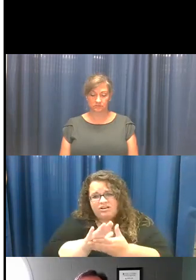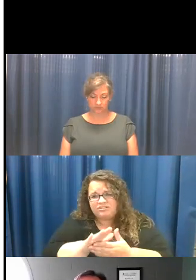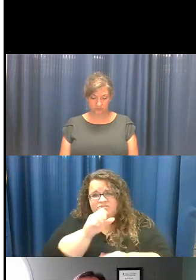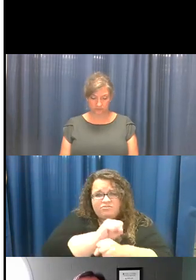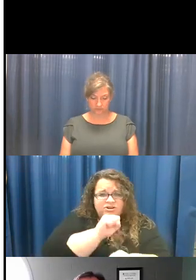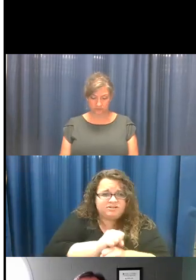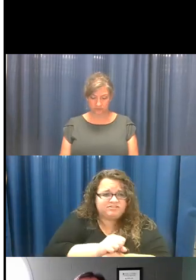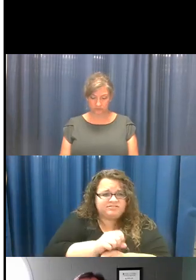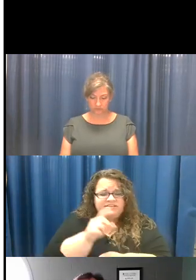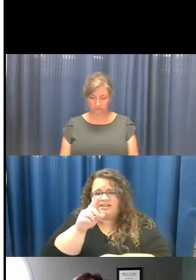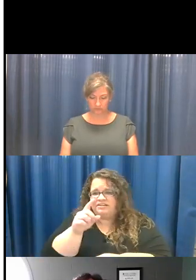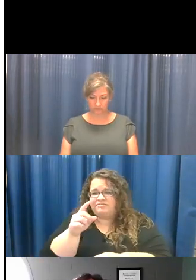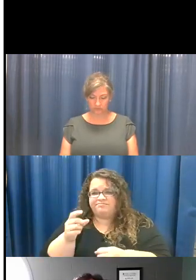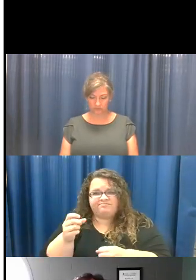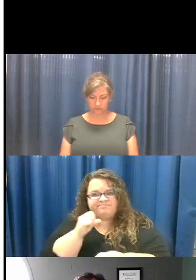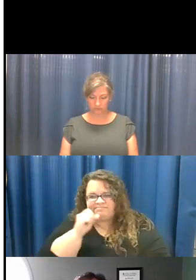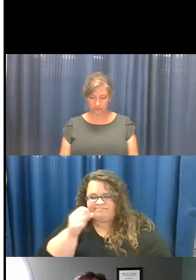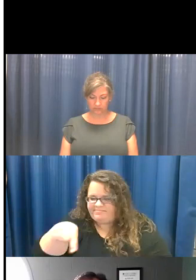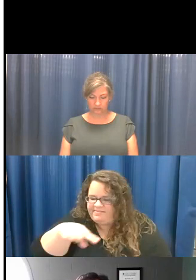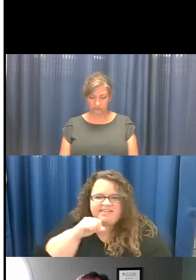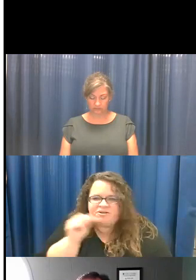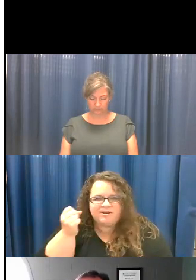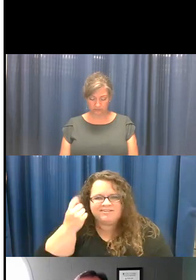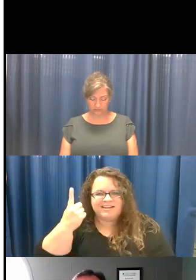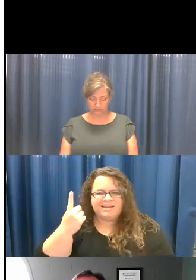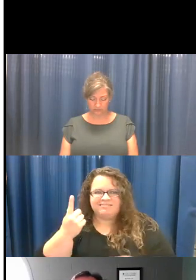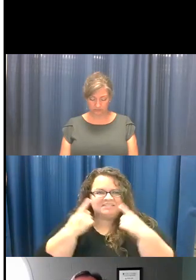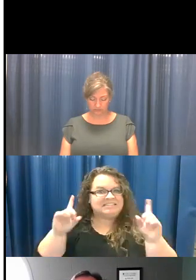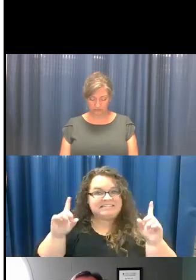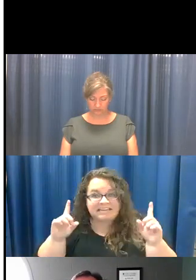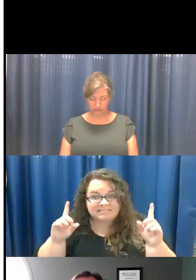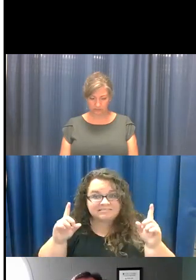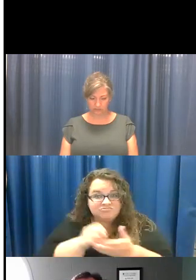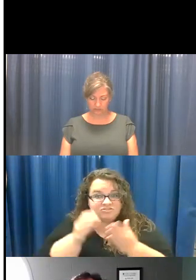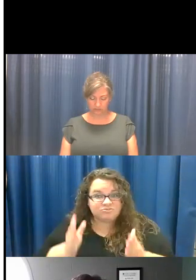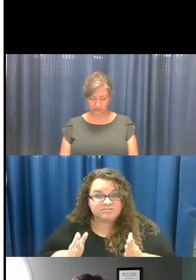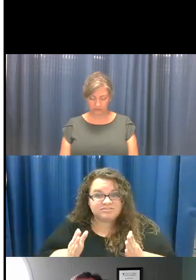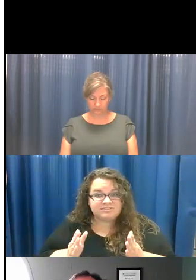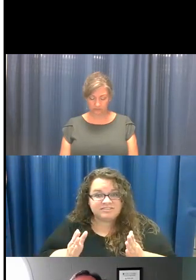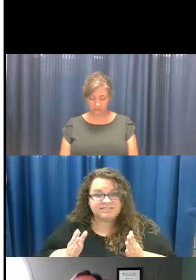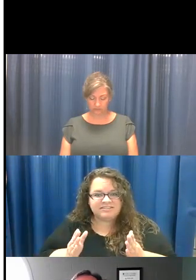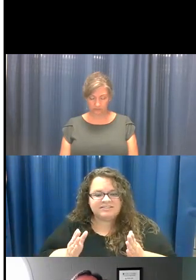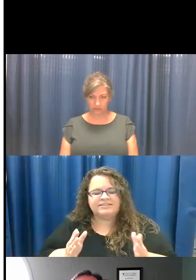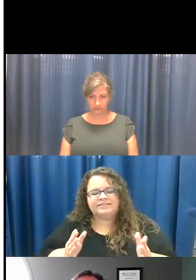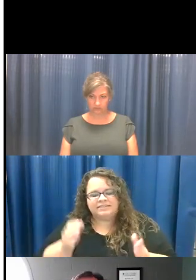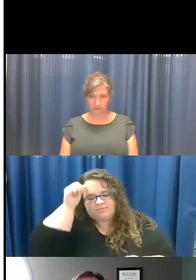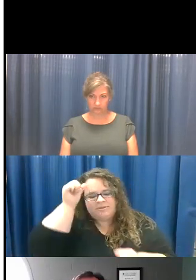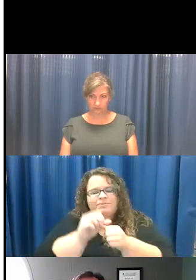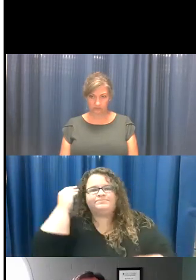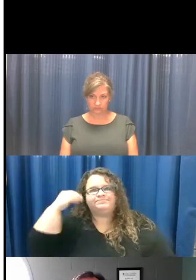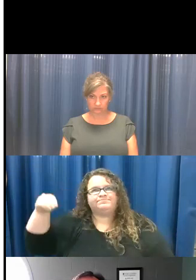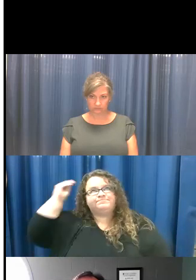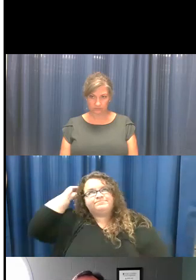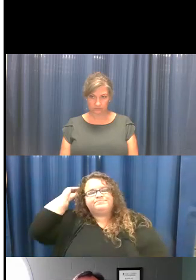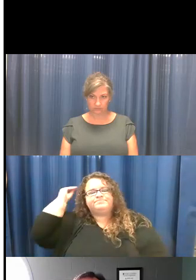of what they need to do to be successful, do remember, as you're counseling that person and